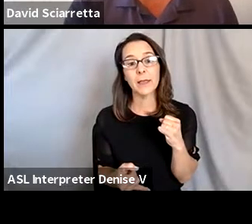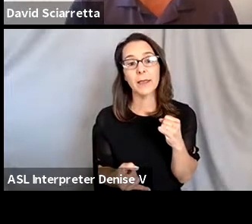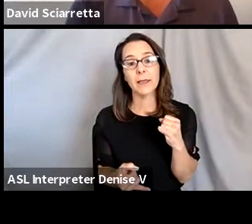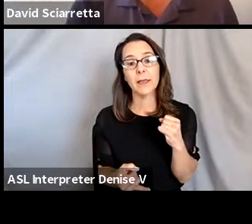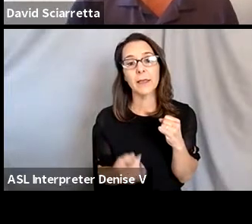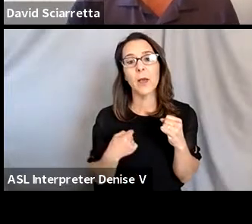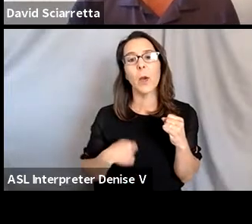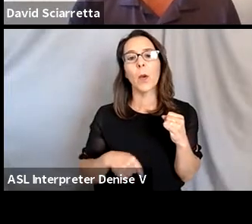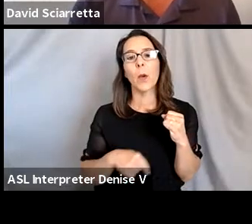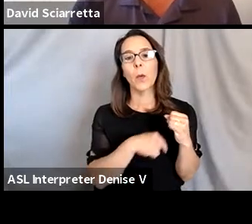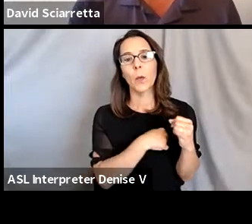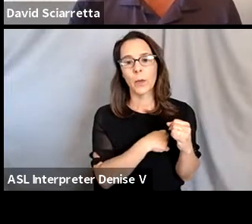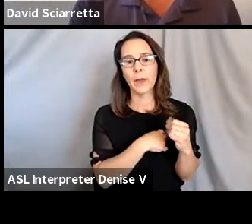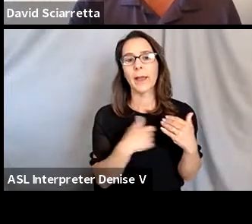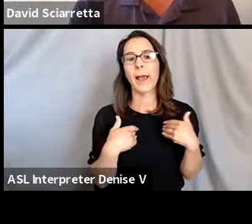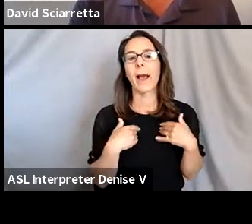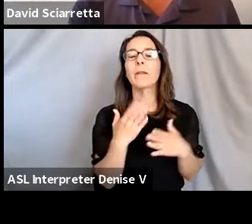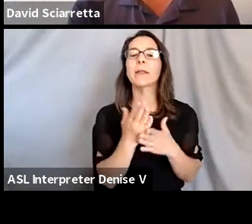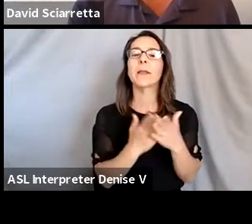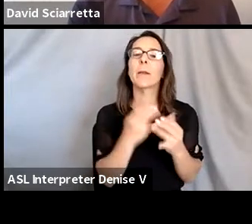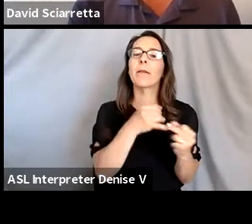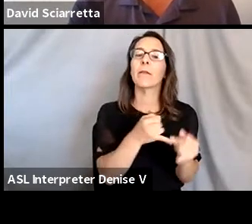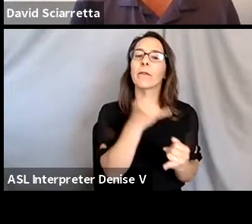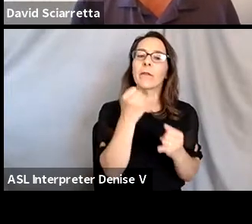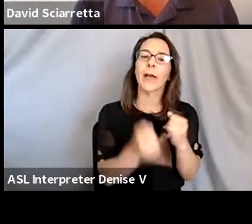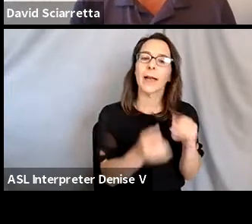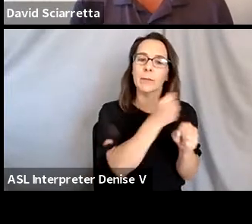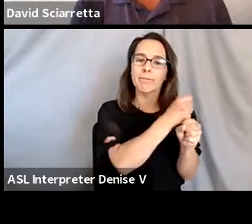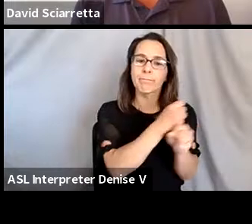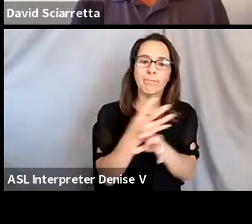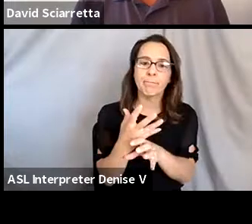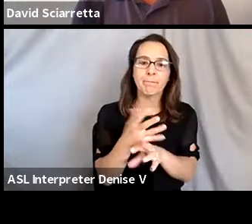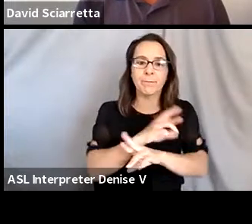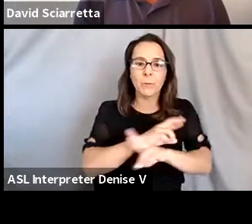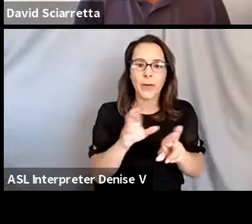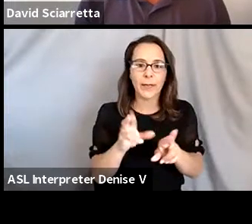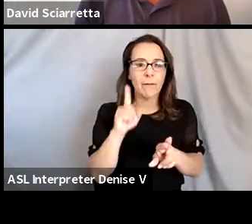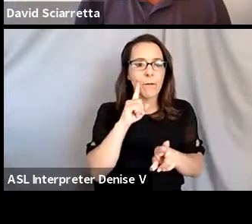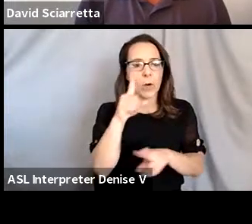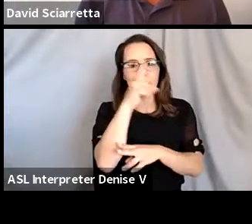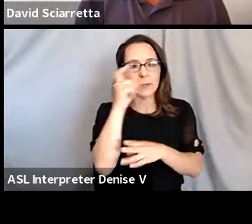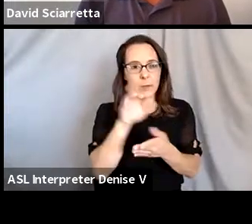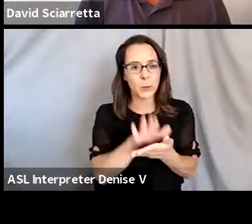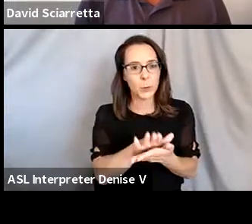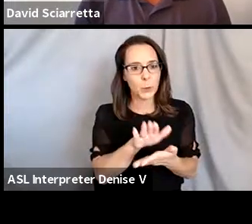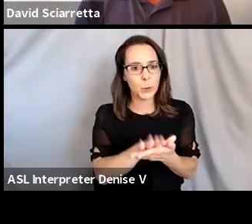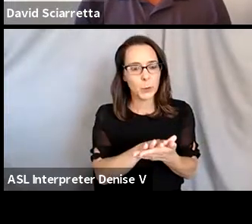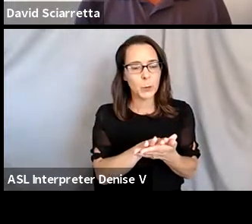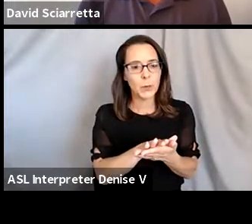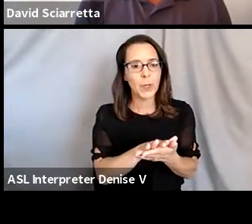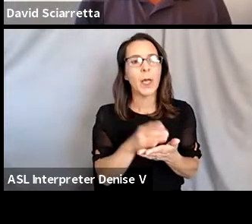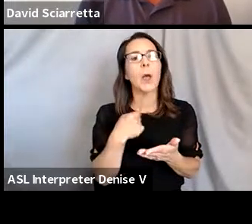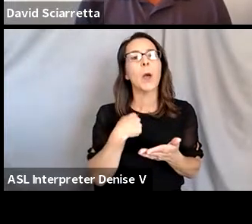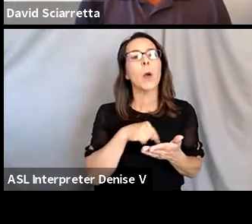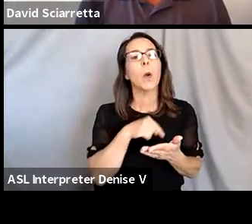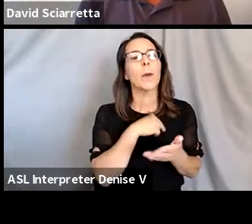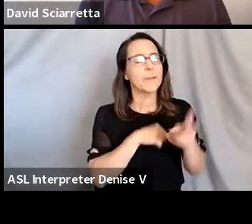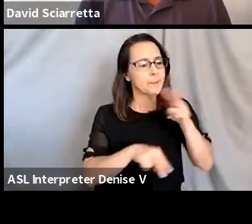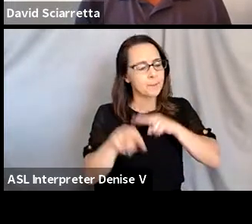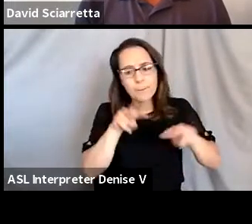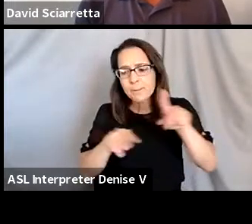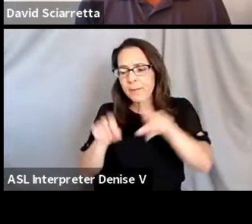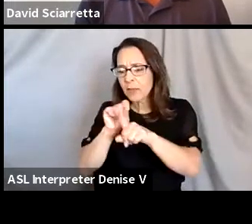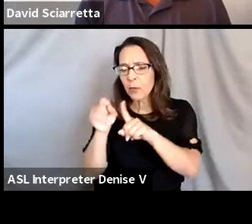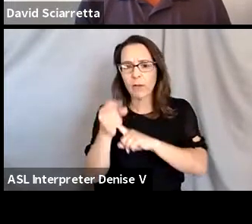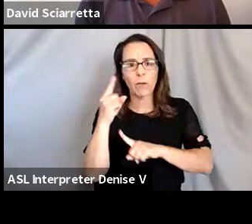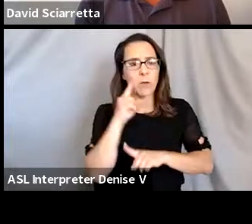we are doing some final prep for our summer school. We have, looked at staffing, and what we're